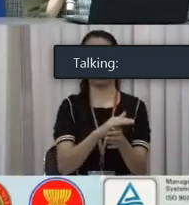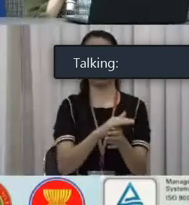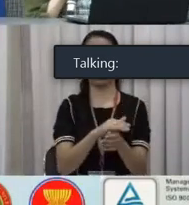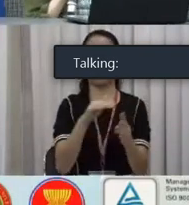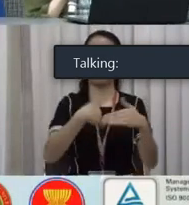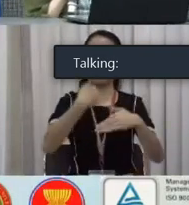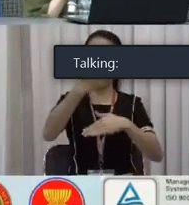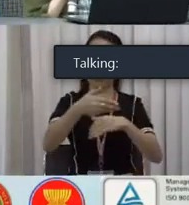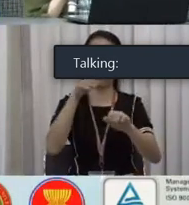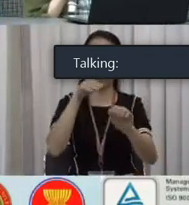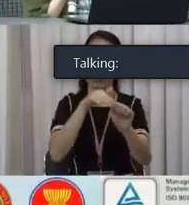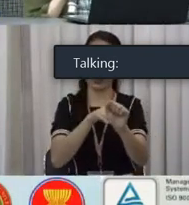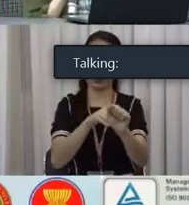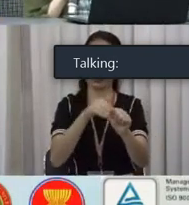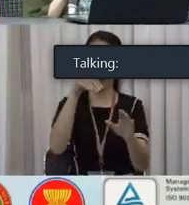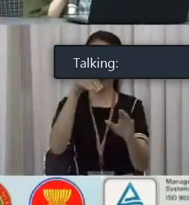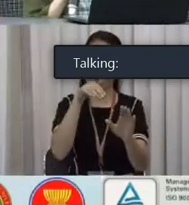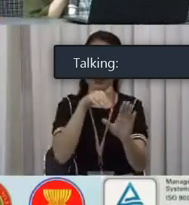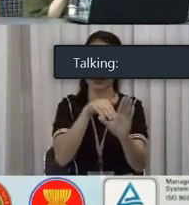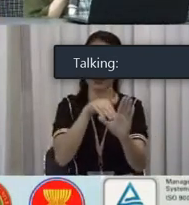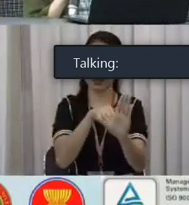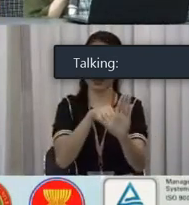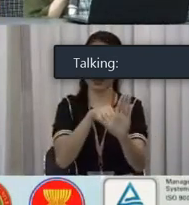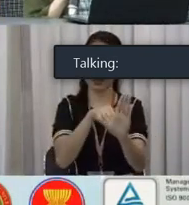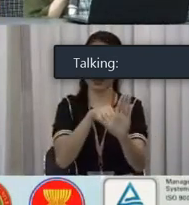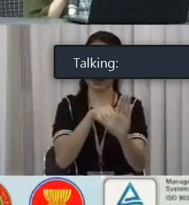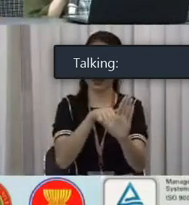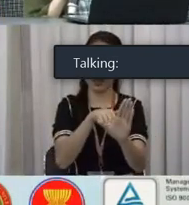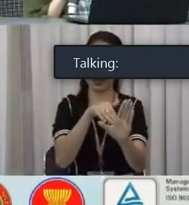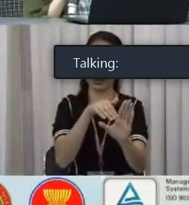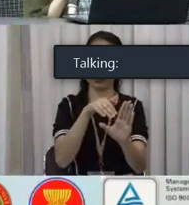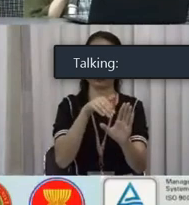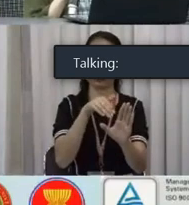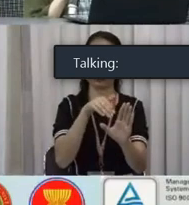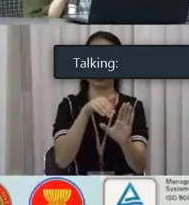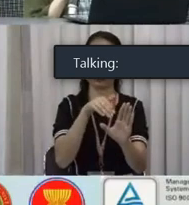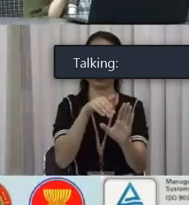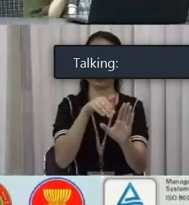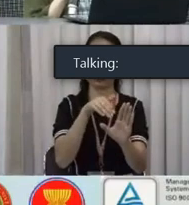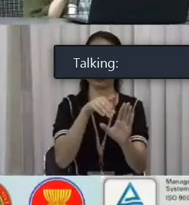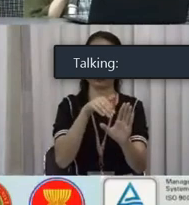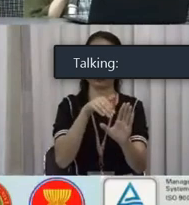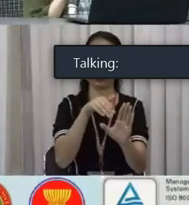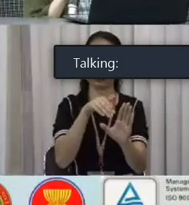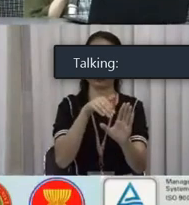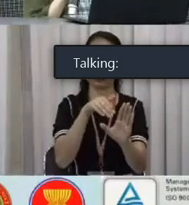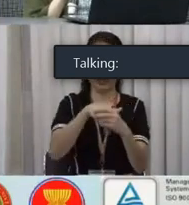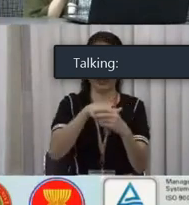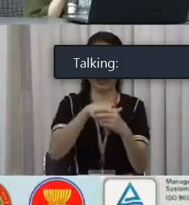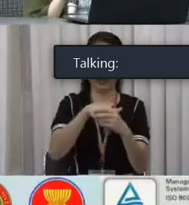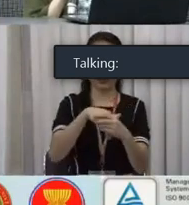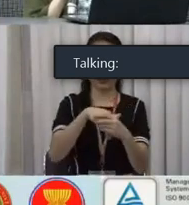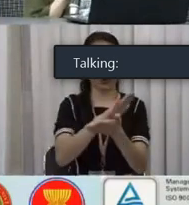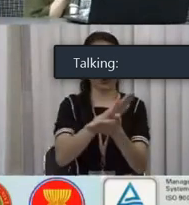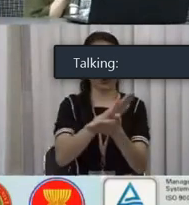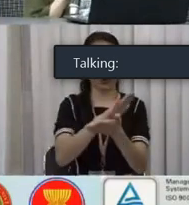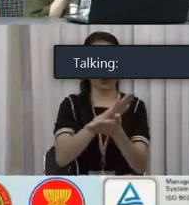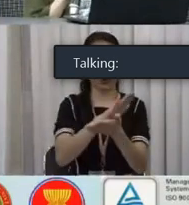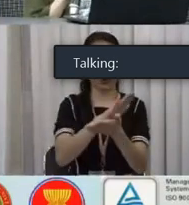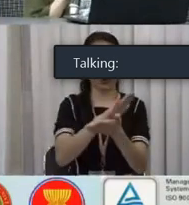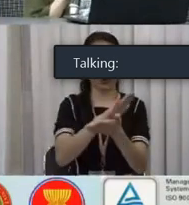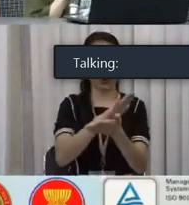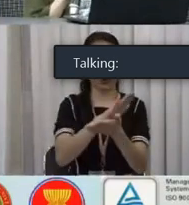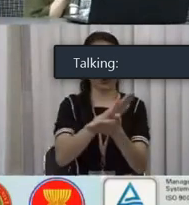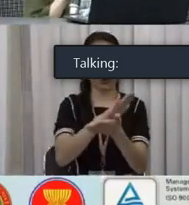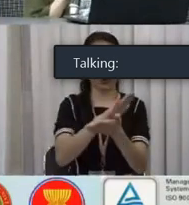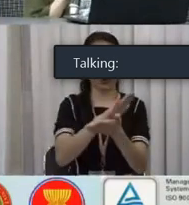the recruitment inside the campus, we send the applicants diretso sa company para mag-apply.